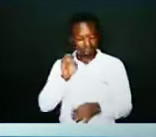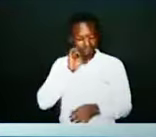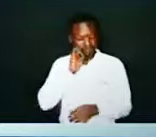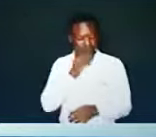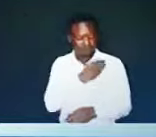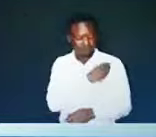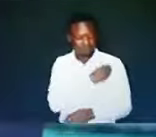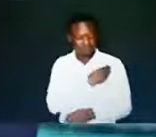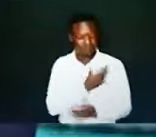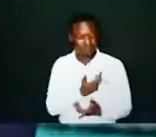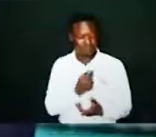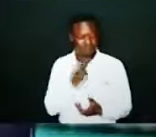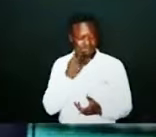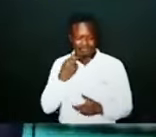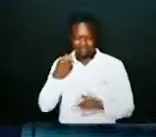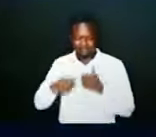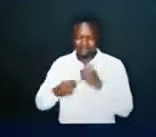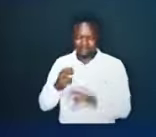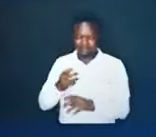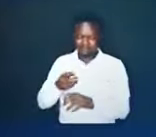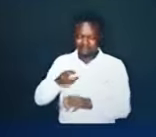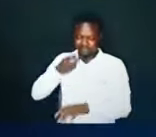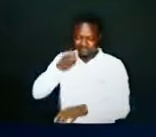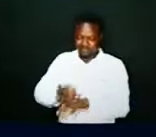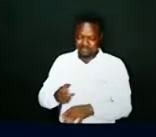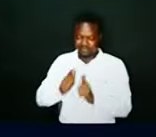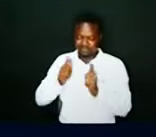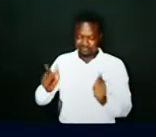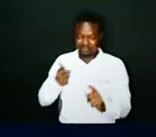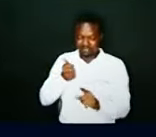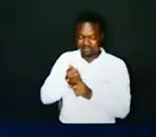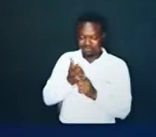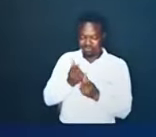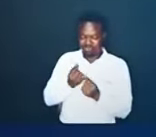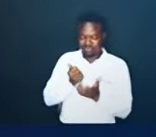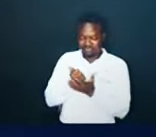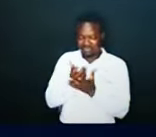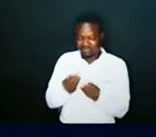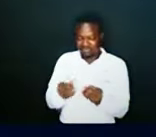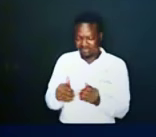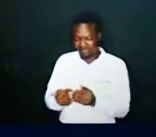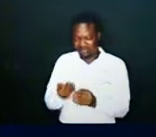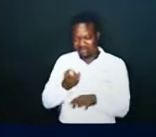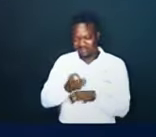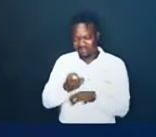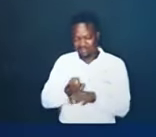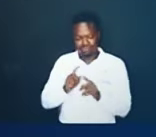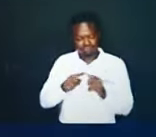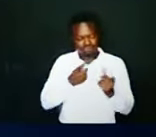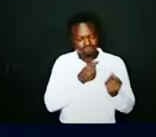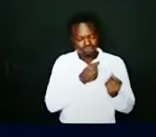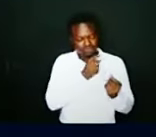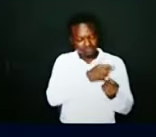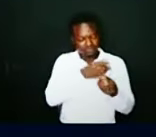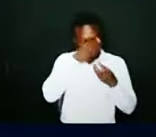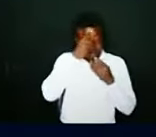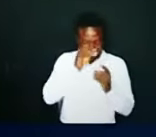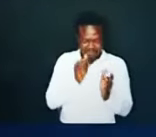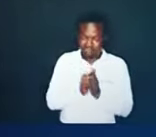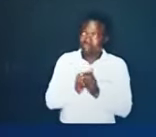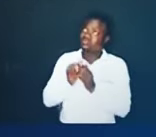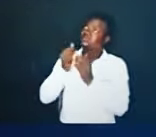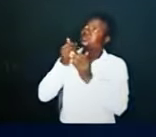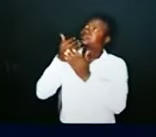one yame no, what two suffering ombra. Yeah, they decided to bring their great God into the battle. The way they trusted